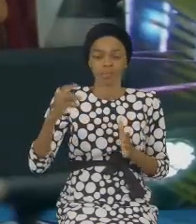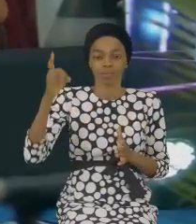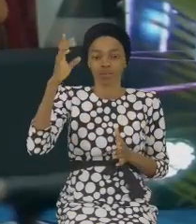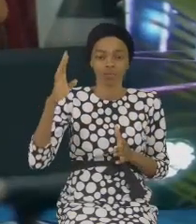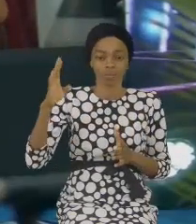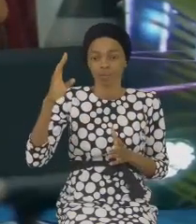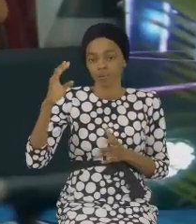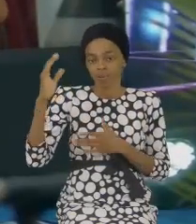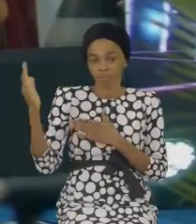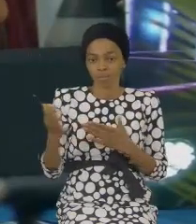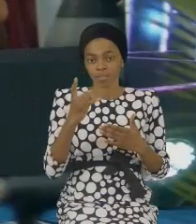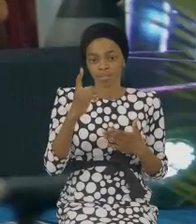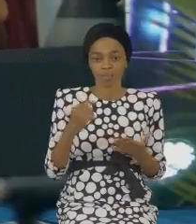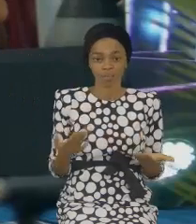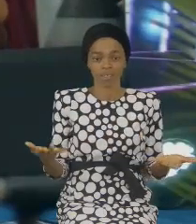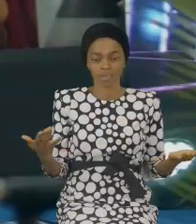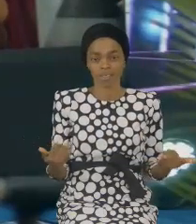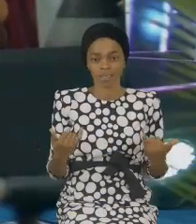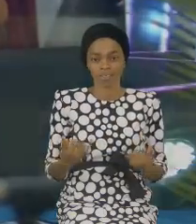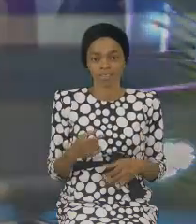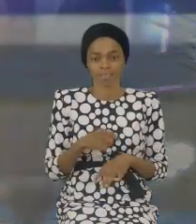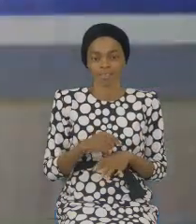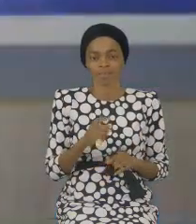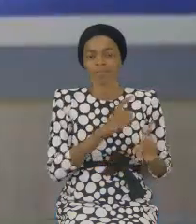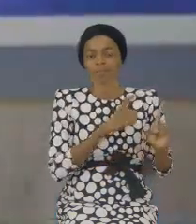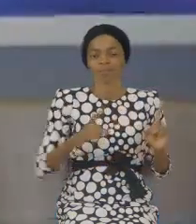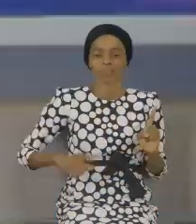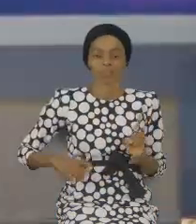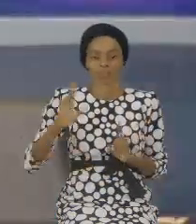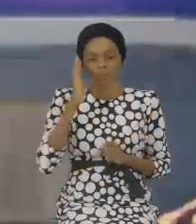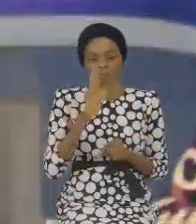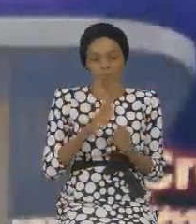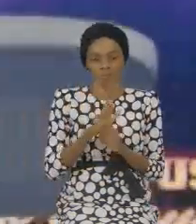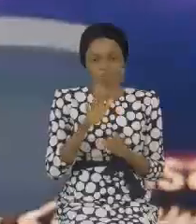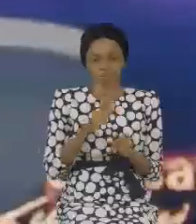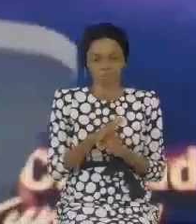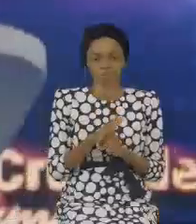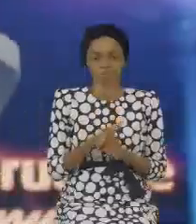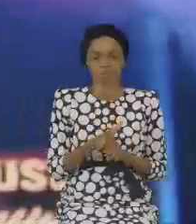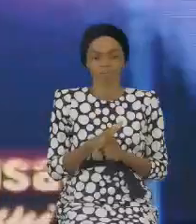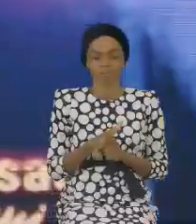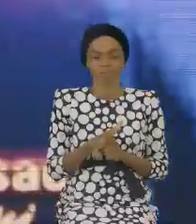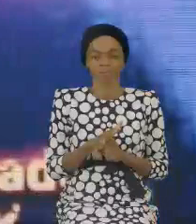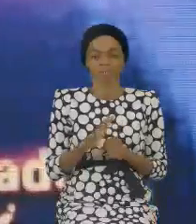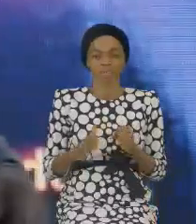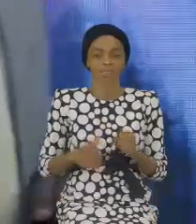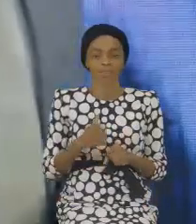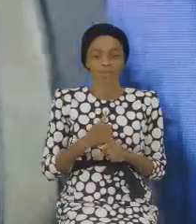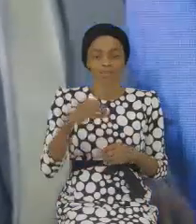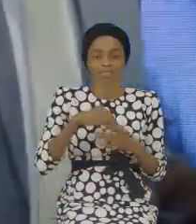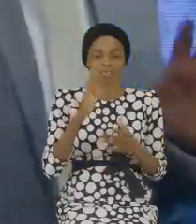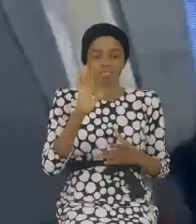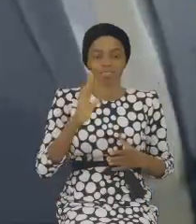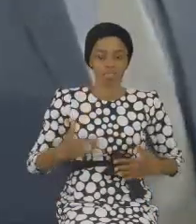you here at this time, that the Lord will accomplish and fulfill in your